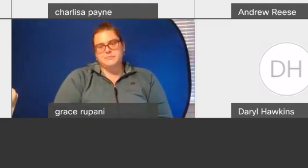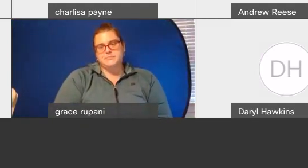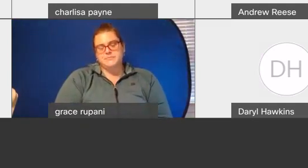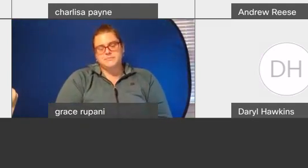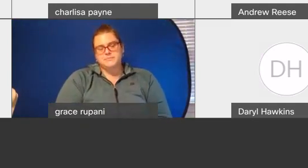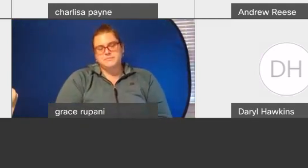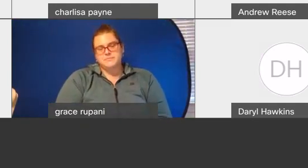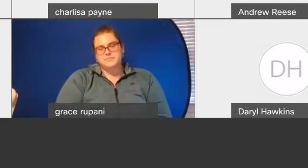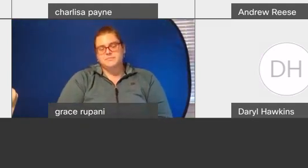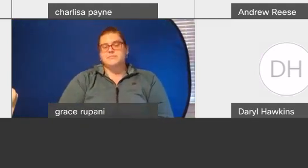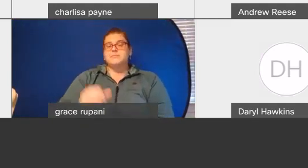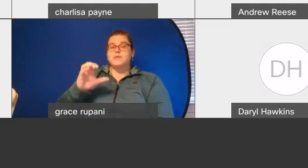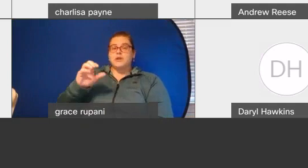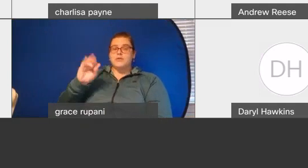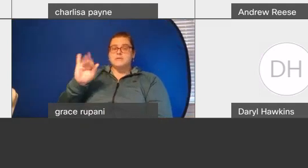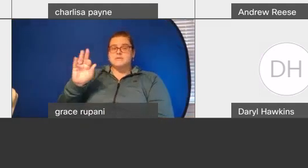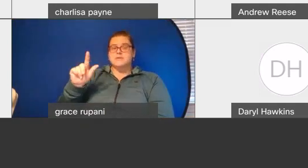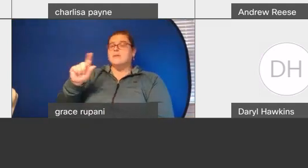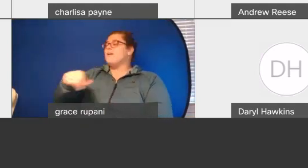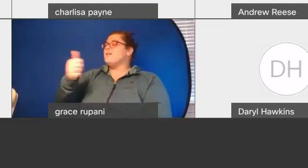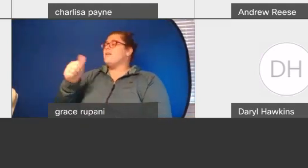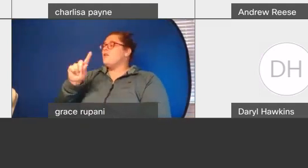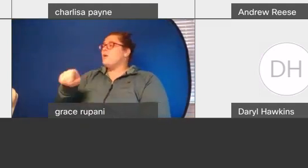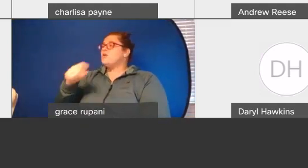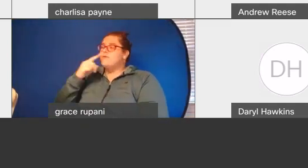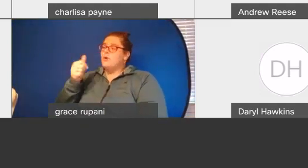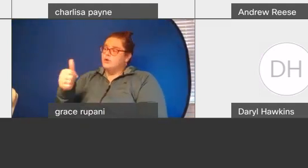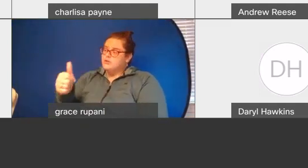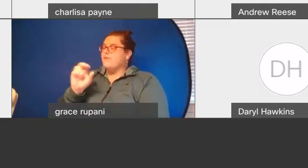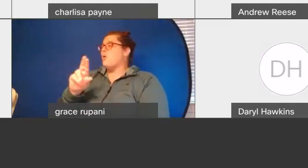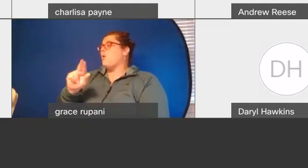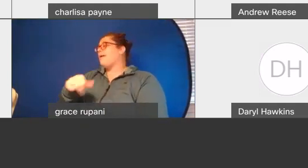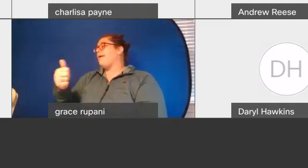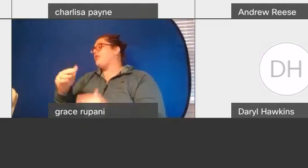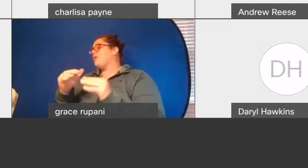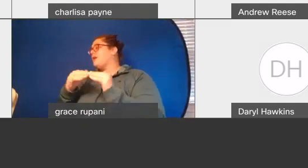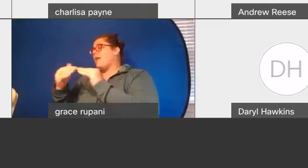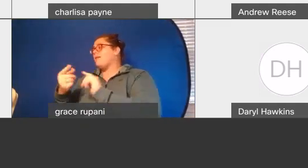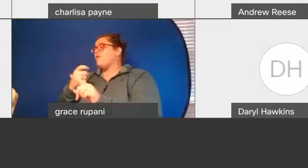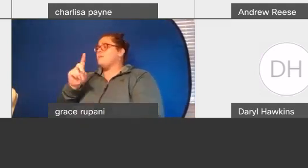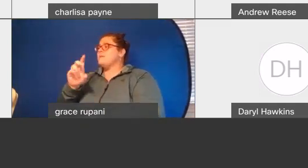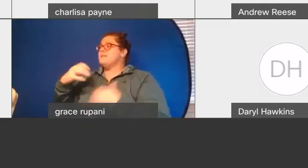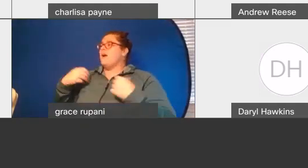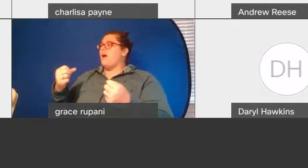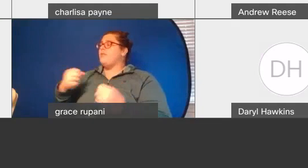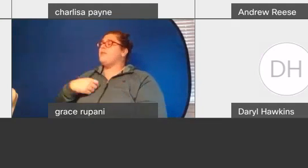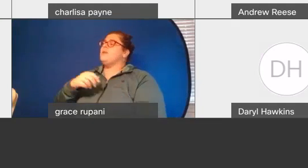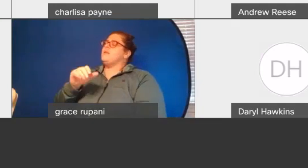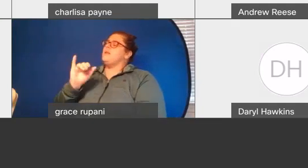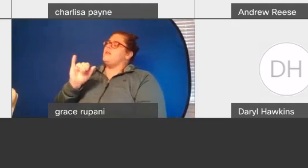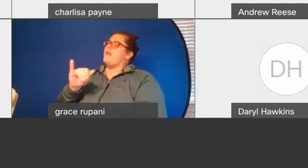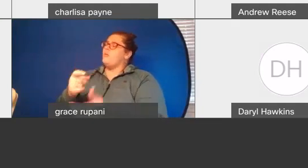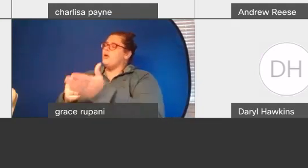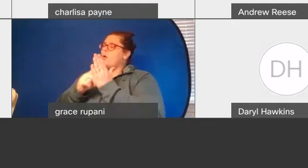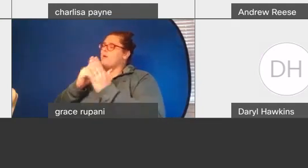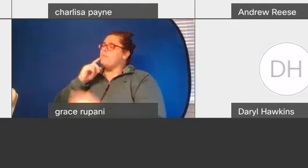Another question for you, Daryl, or one of your colleagues, if they're on the line. What are the requirements set by DC Health for